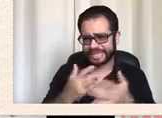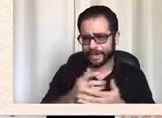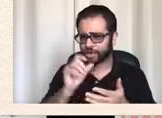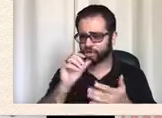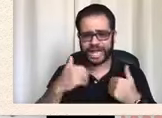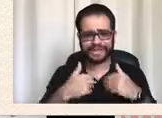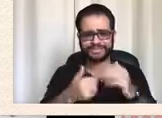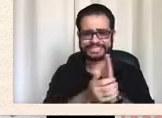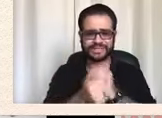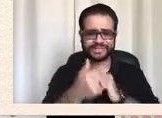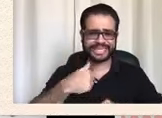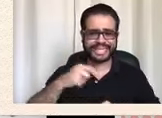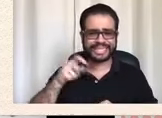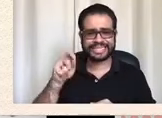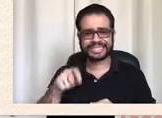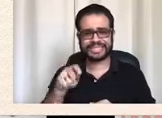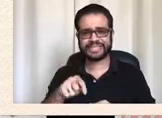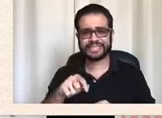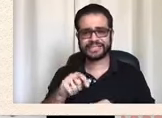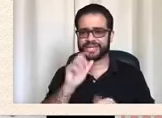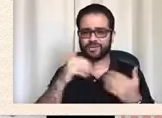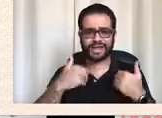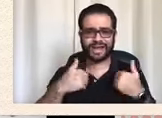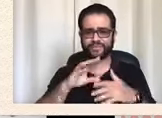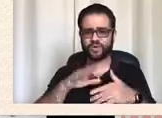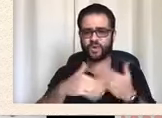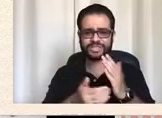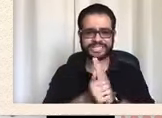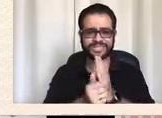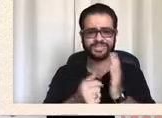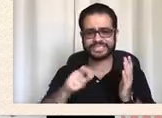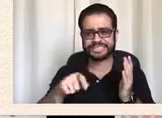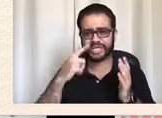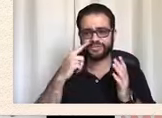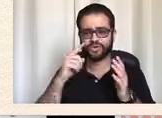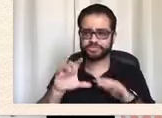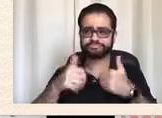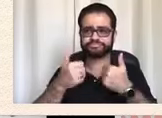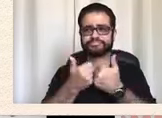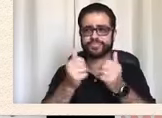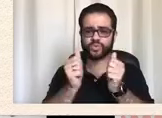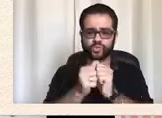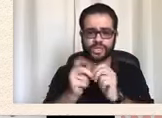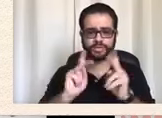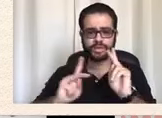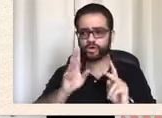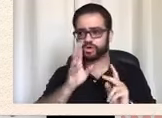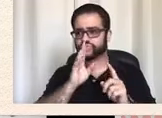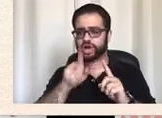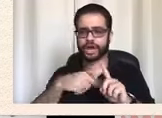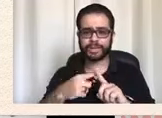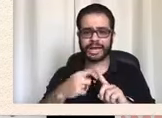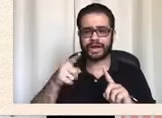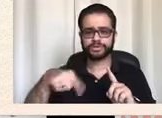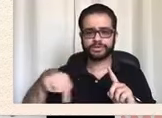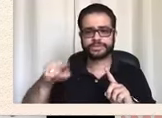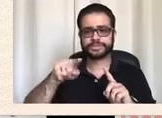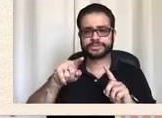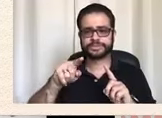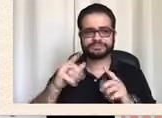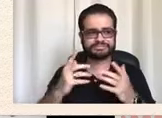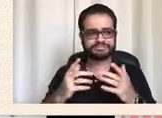need. I don't have the skills that are needed to stand before a group of people and talk about, you know, what the challenges